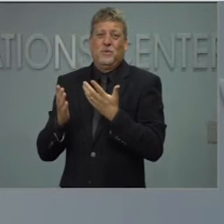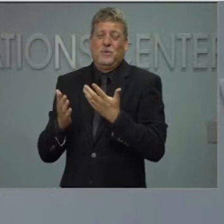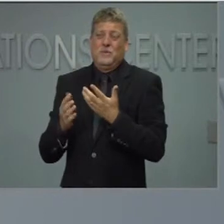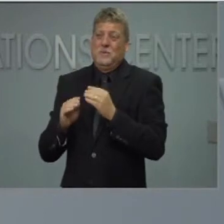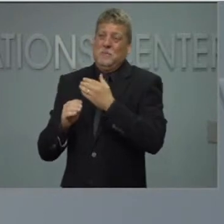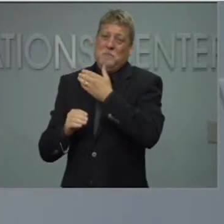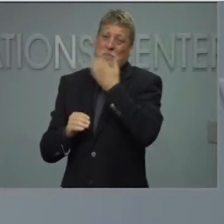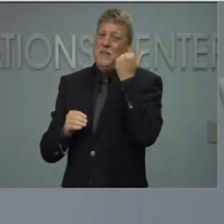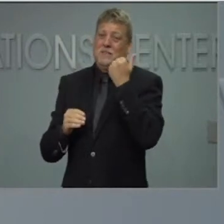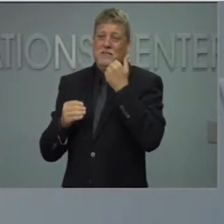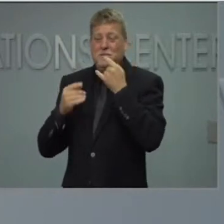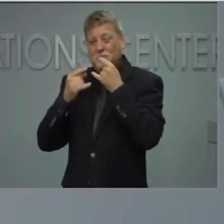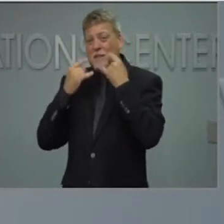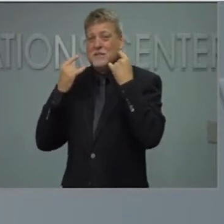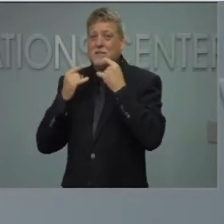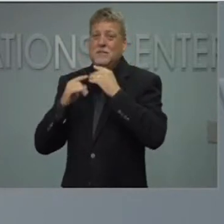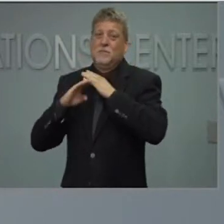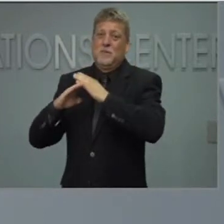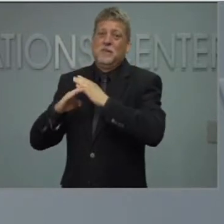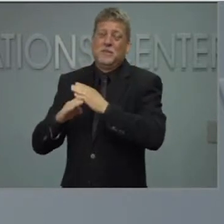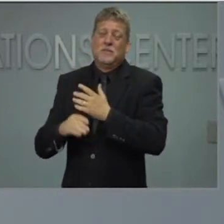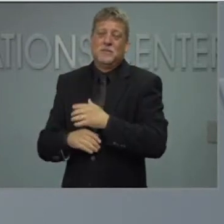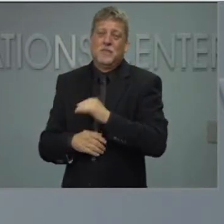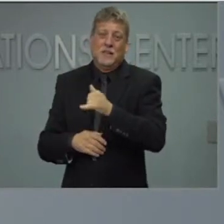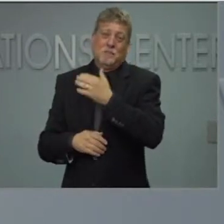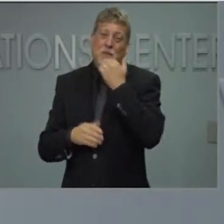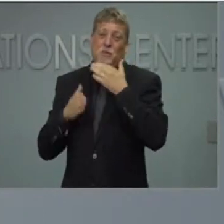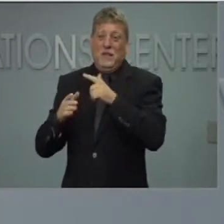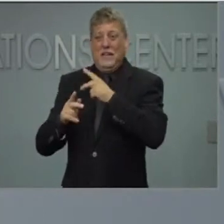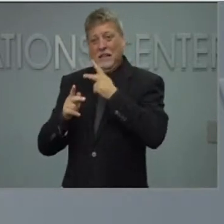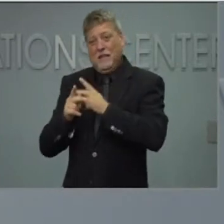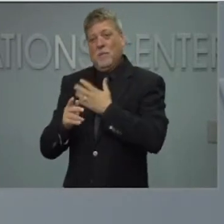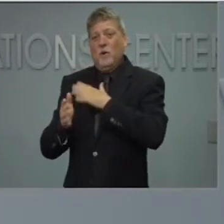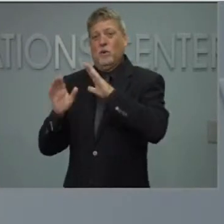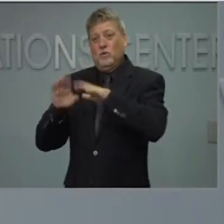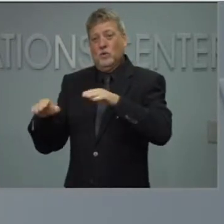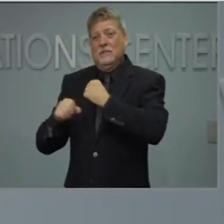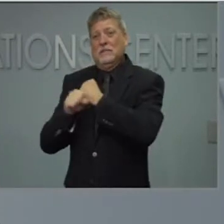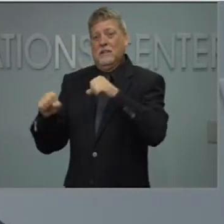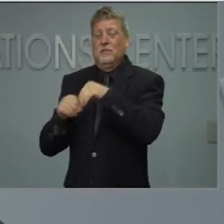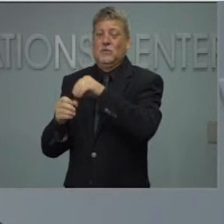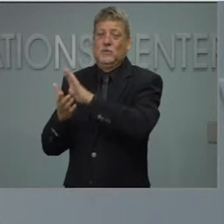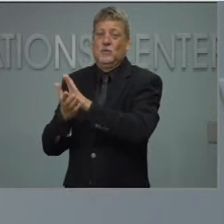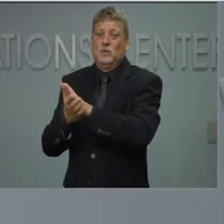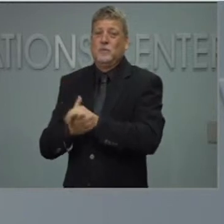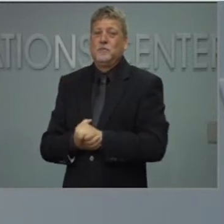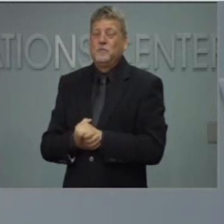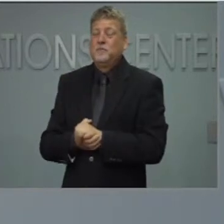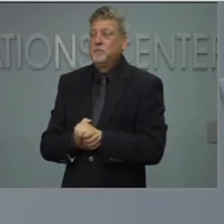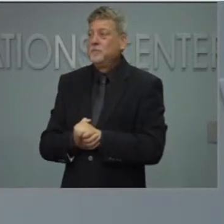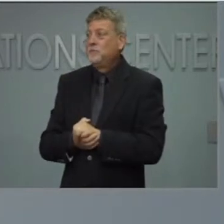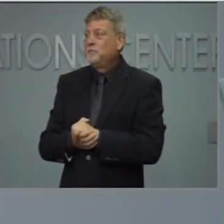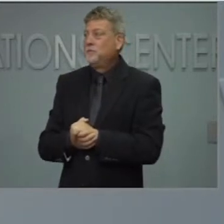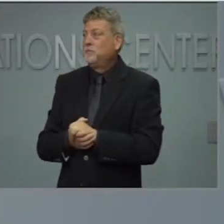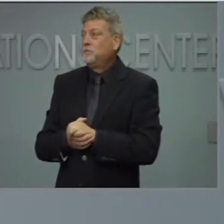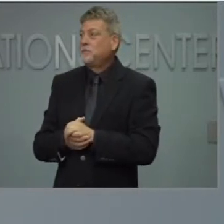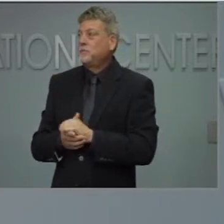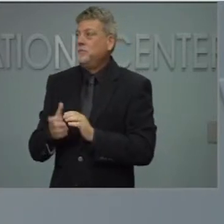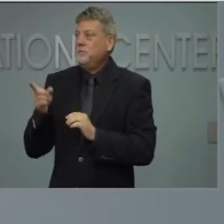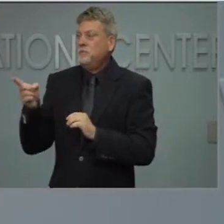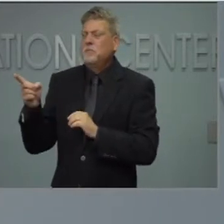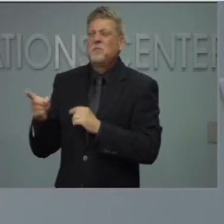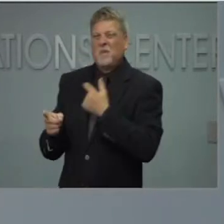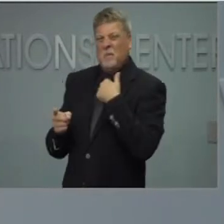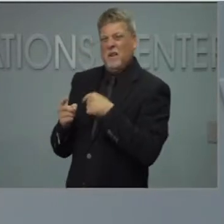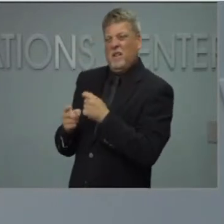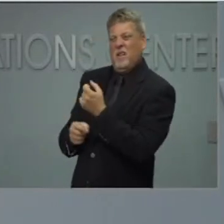do what we need to do to protect our children in school. Yes. Governor, I'll just stay on schools since we're on the topic. You mentioned